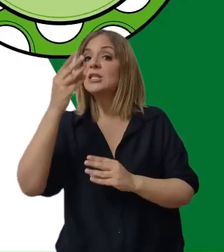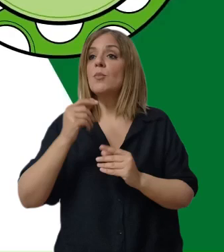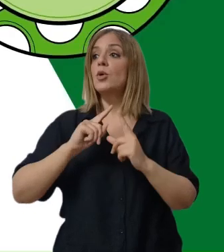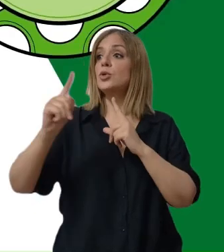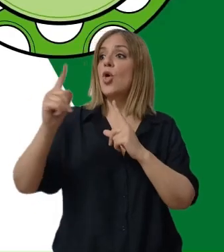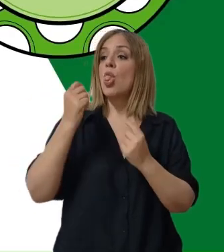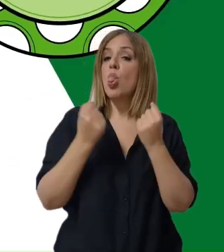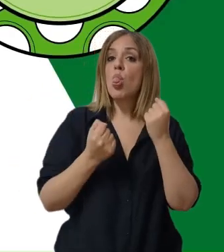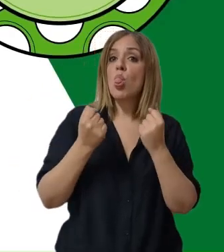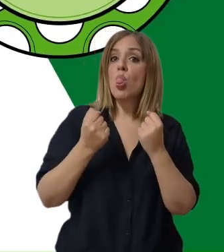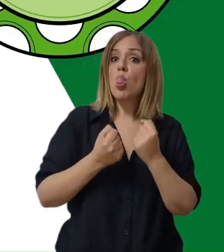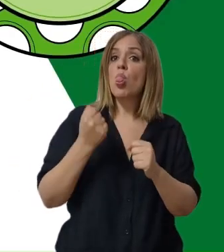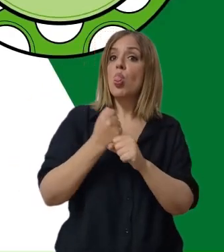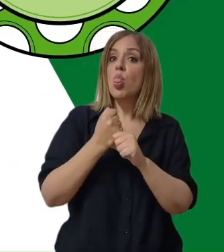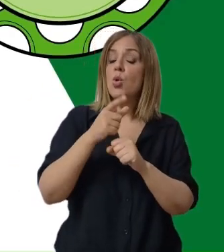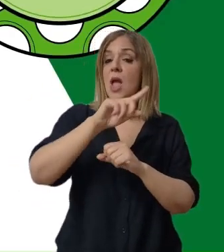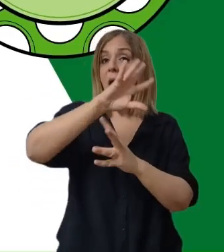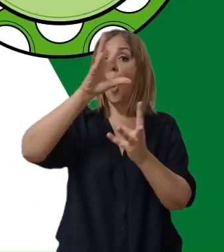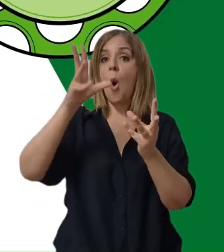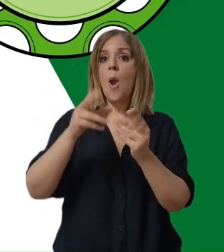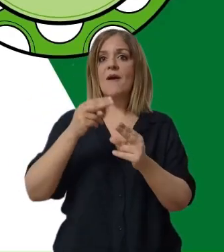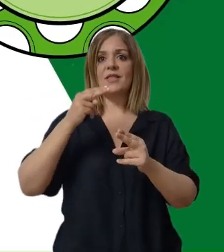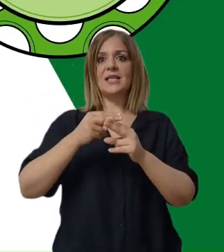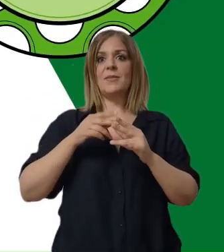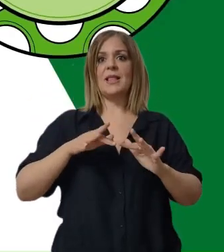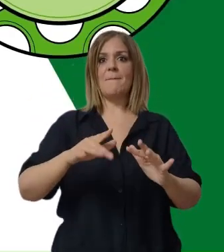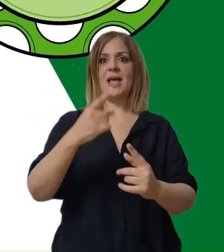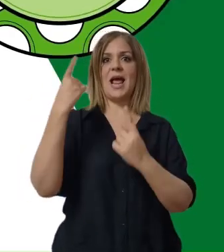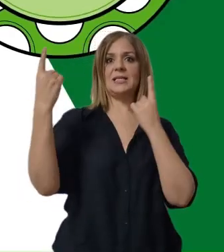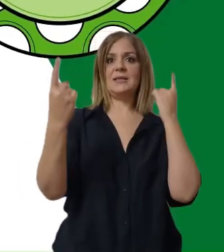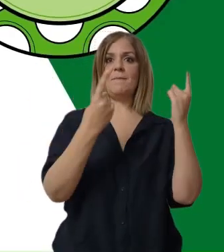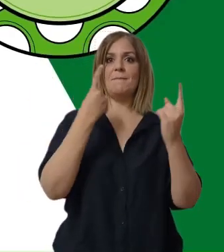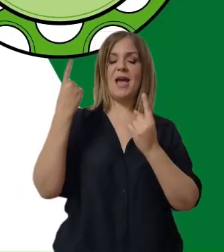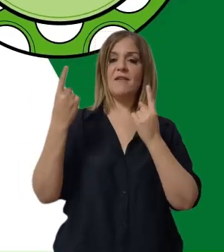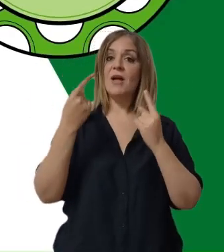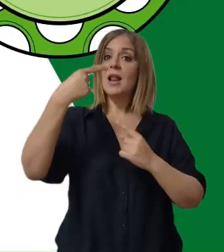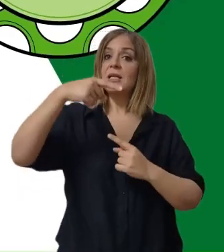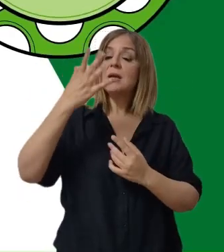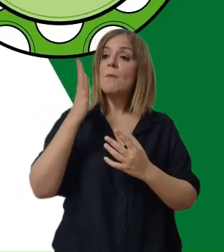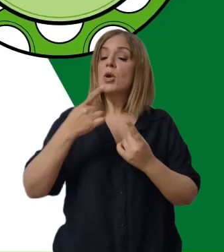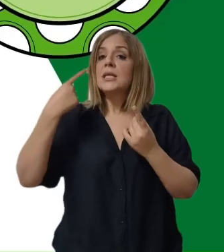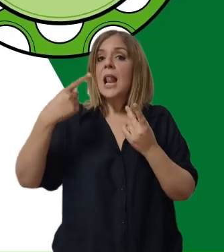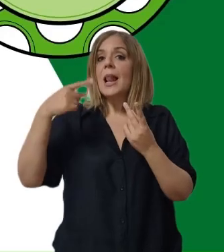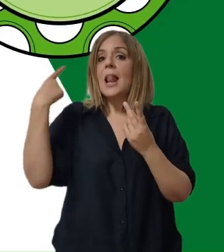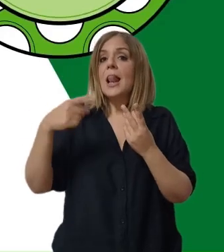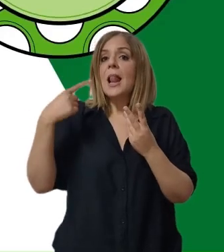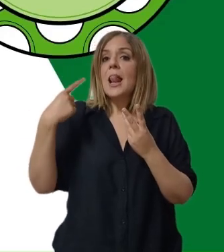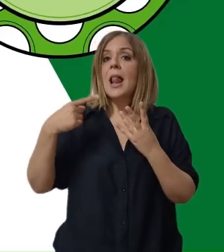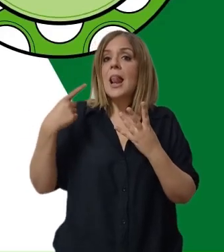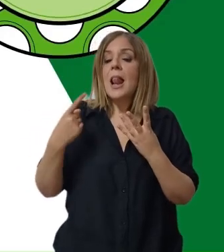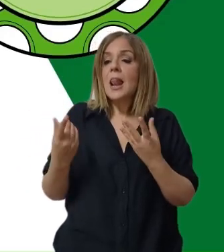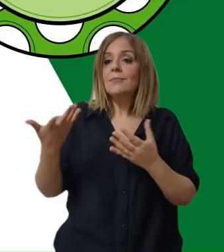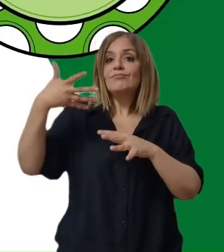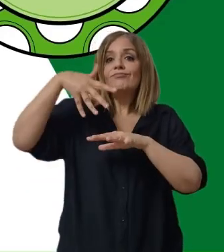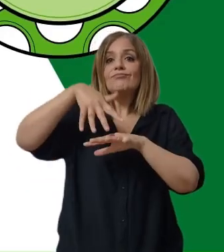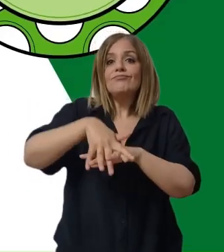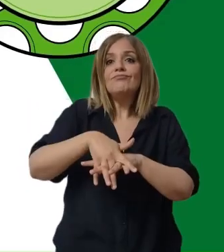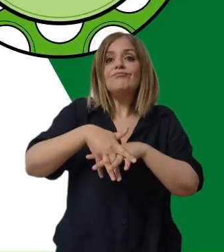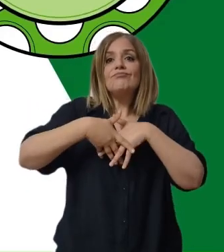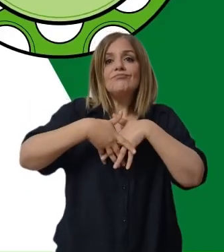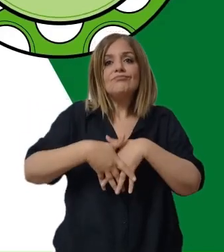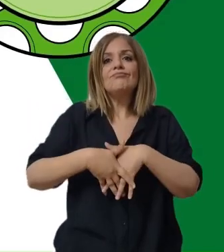work, everything affects the environment, and that you can make difference in environmental protection and